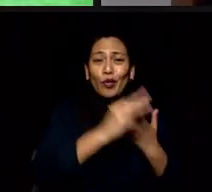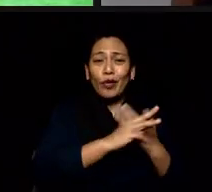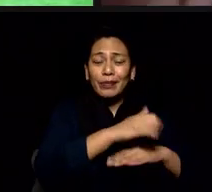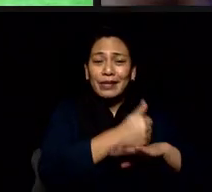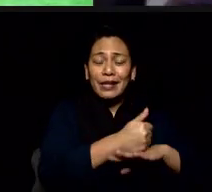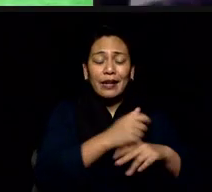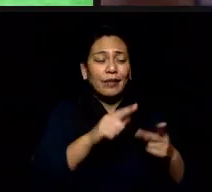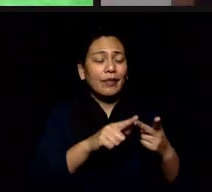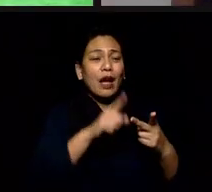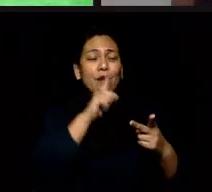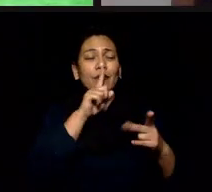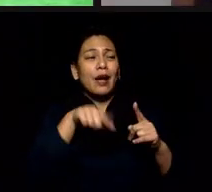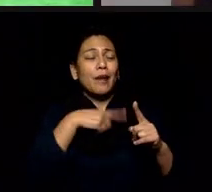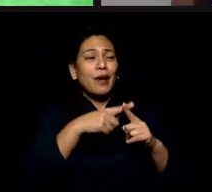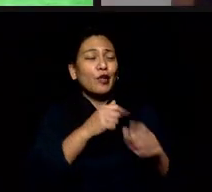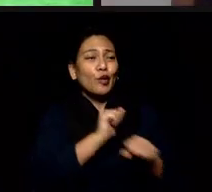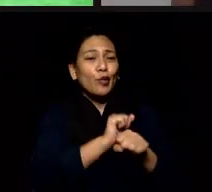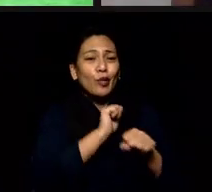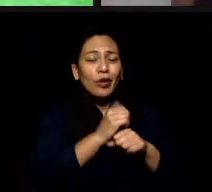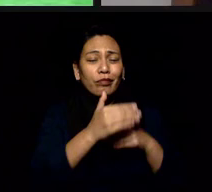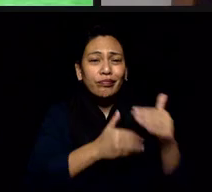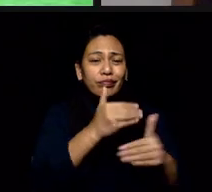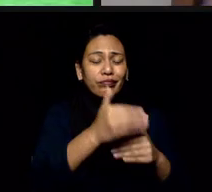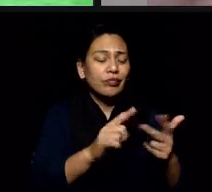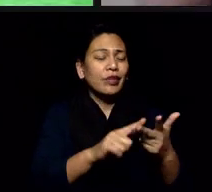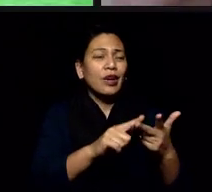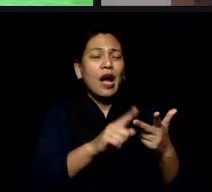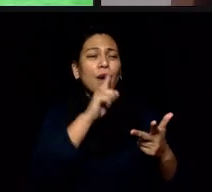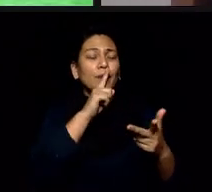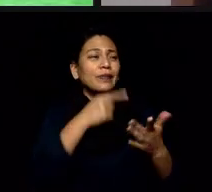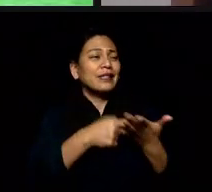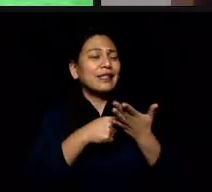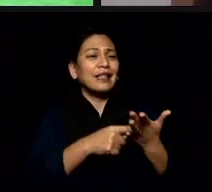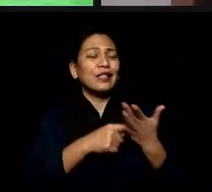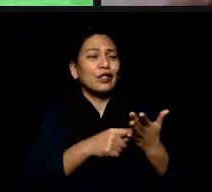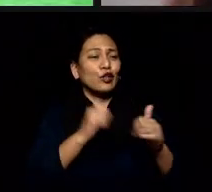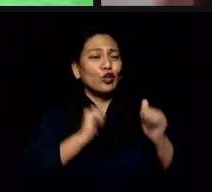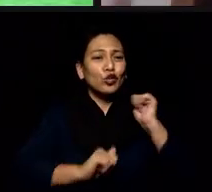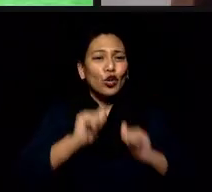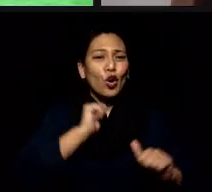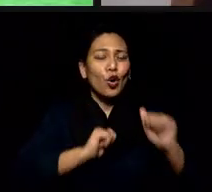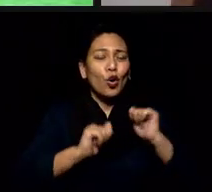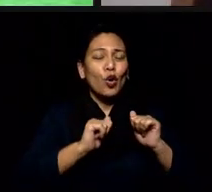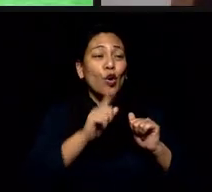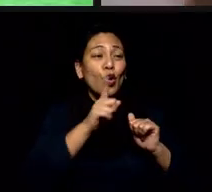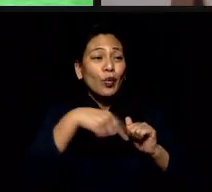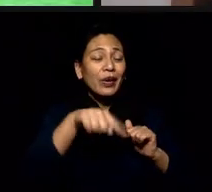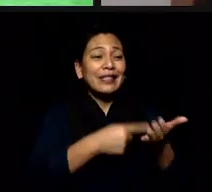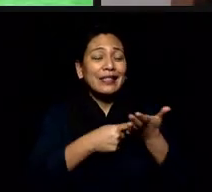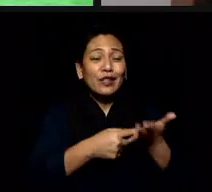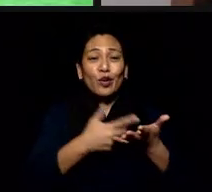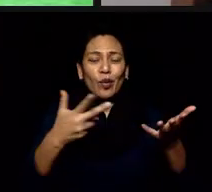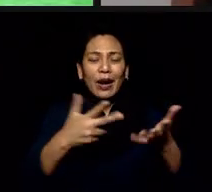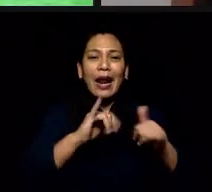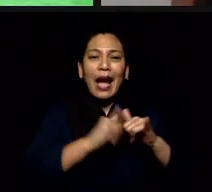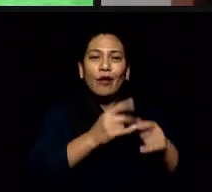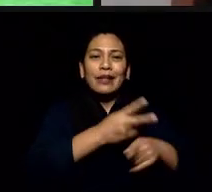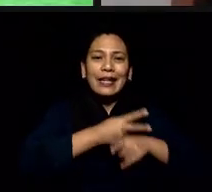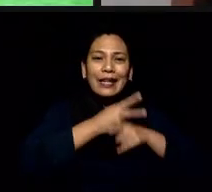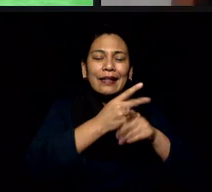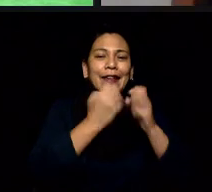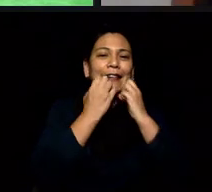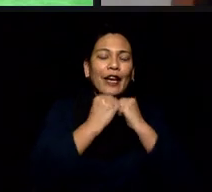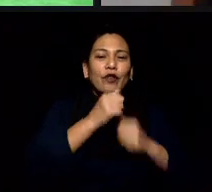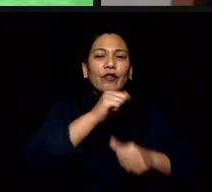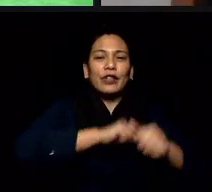going to do. We're not talking about the shows, what artists we can hire. We're talking about caring for each other and what are we going to do. And I don't see that. I